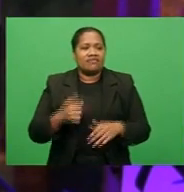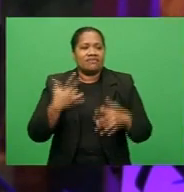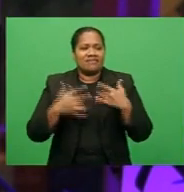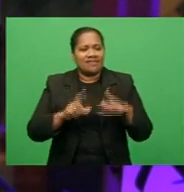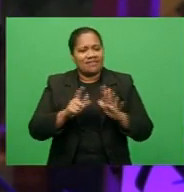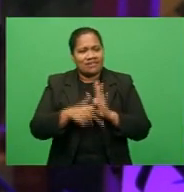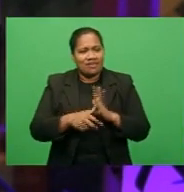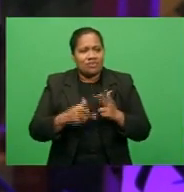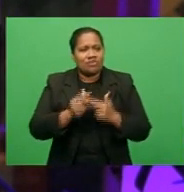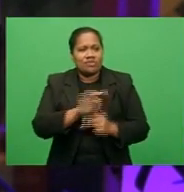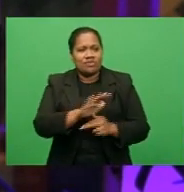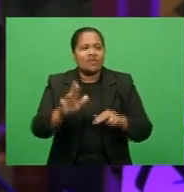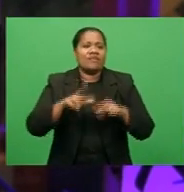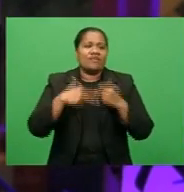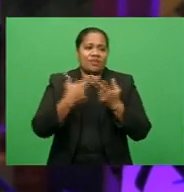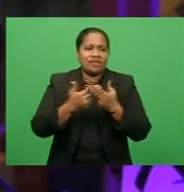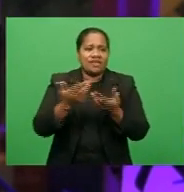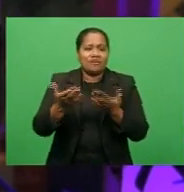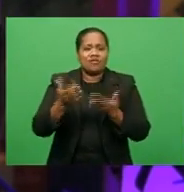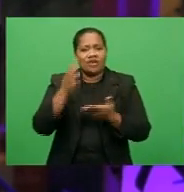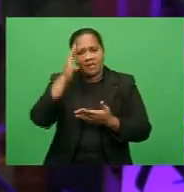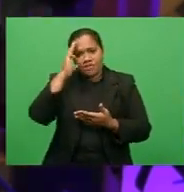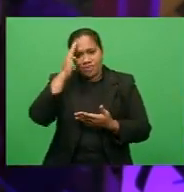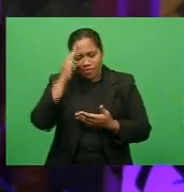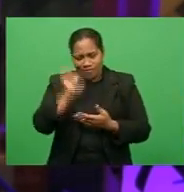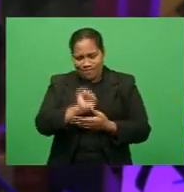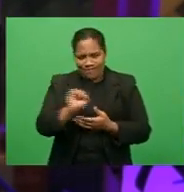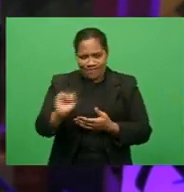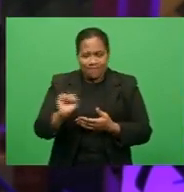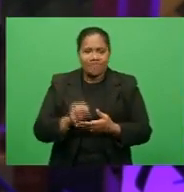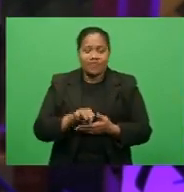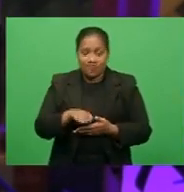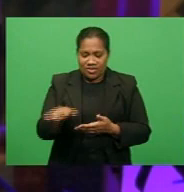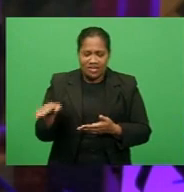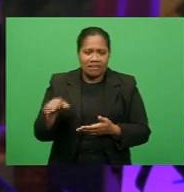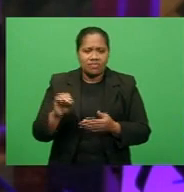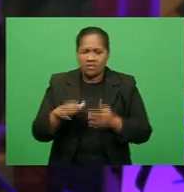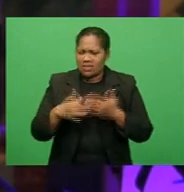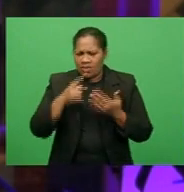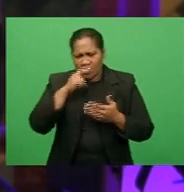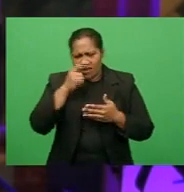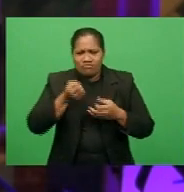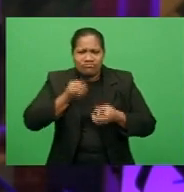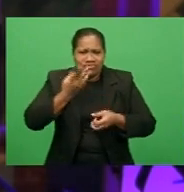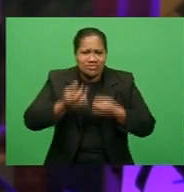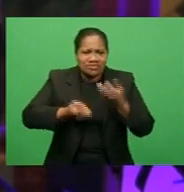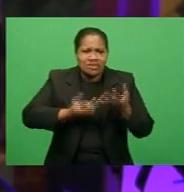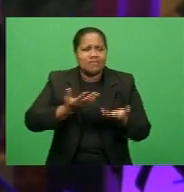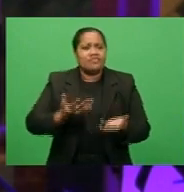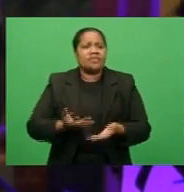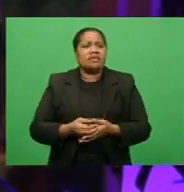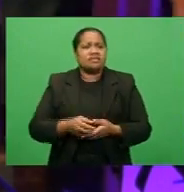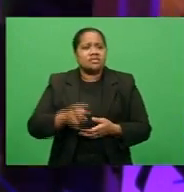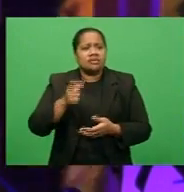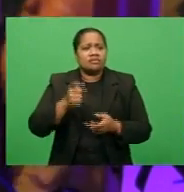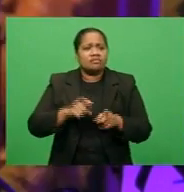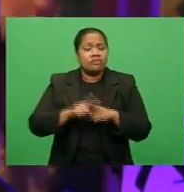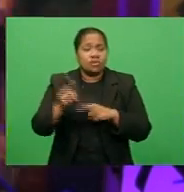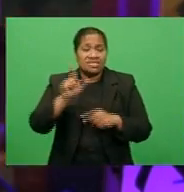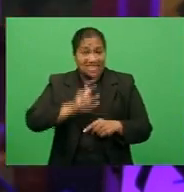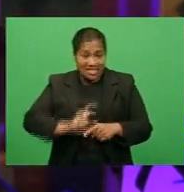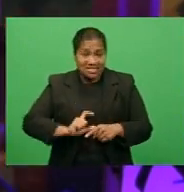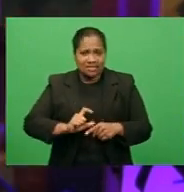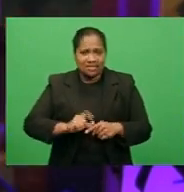or being a memory to them. We cannot emphasize it enough. Most cancers are treatable if